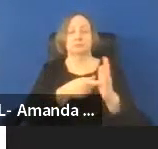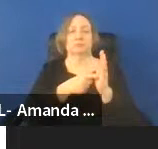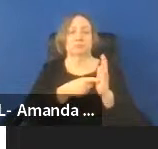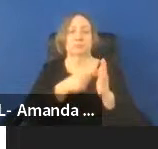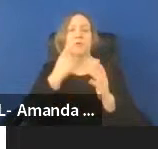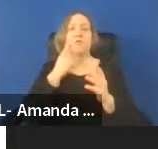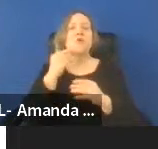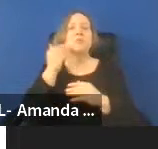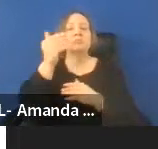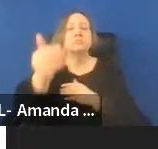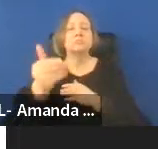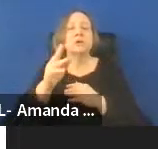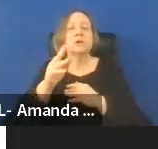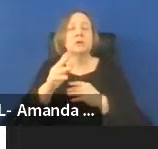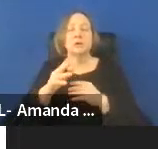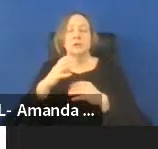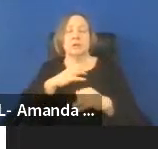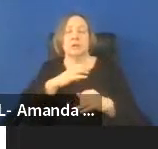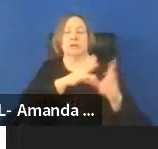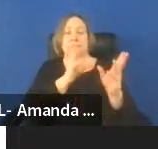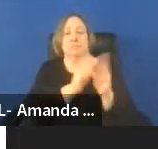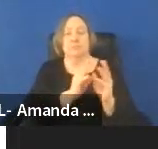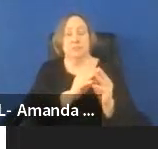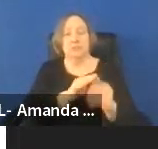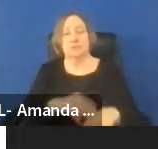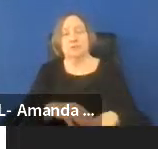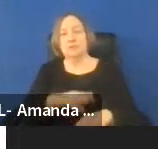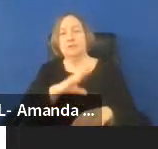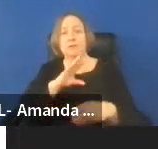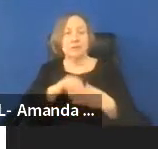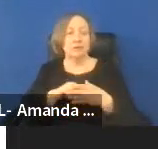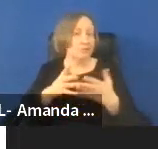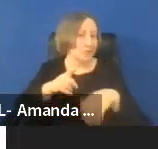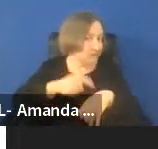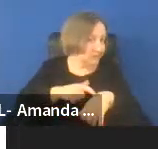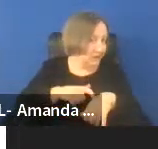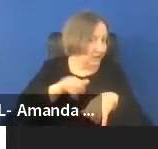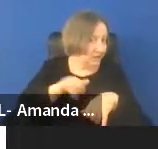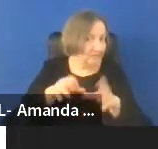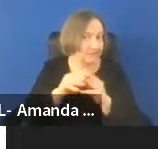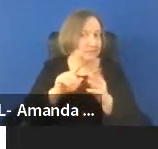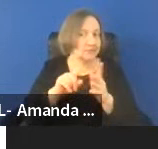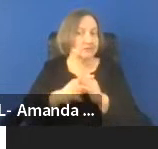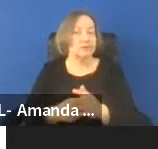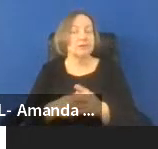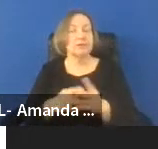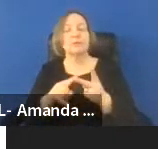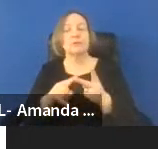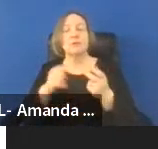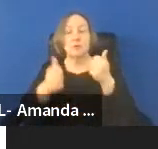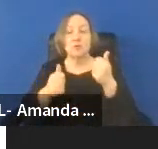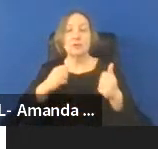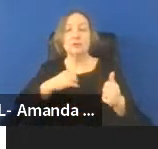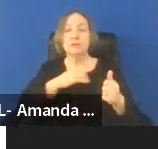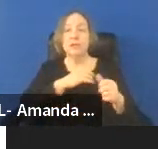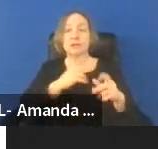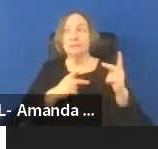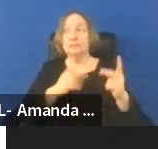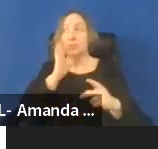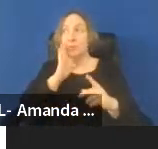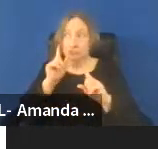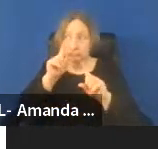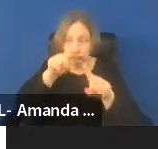the upcoming council meeting, including what time the meeting starts, which council members will be